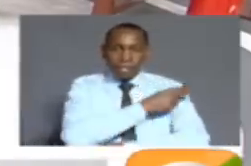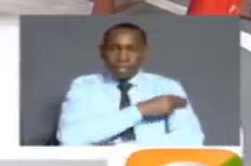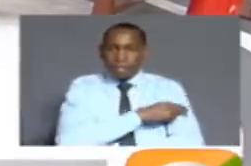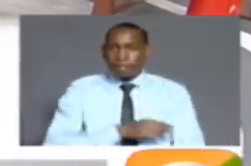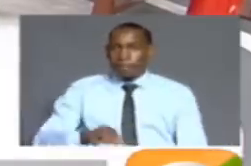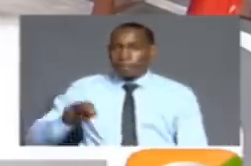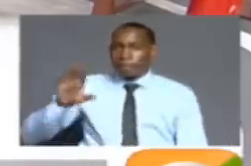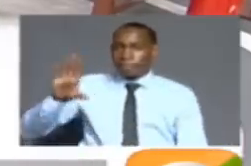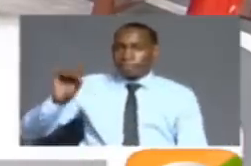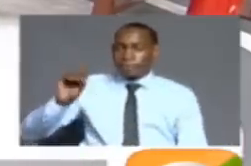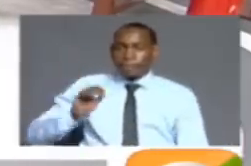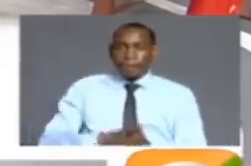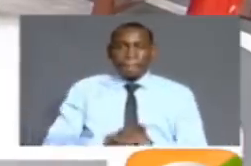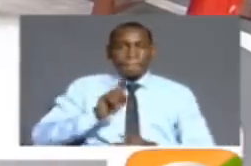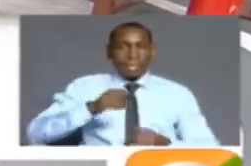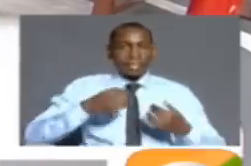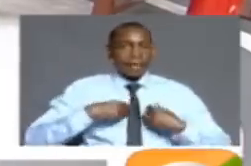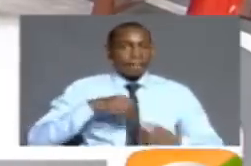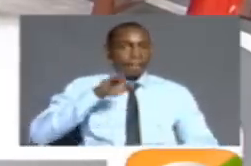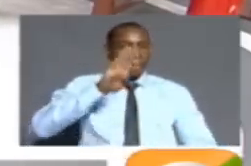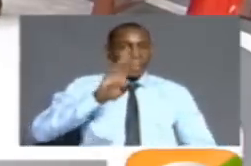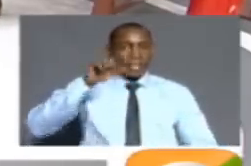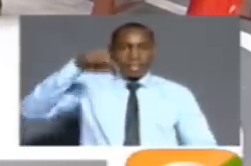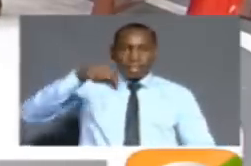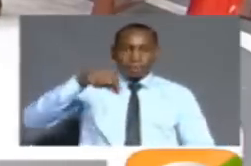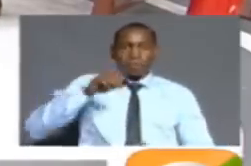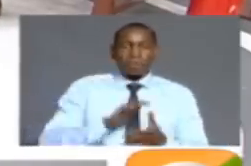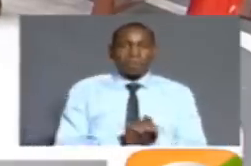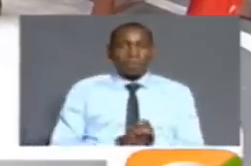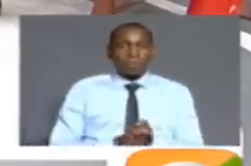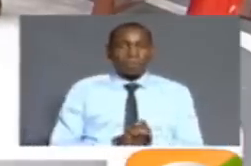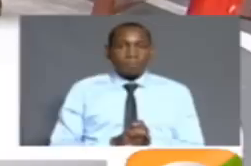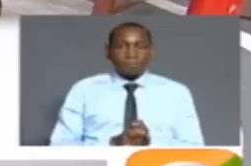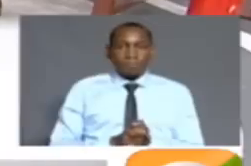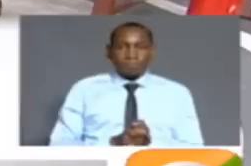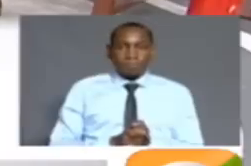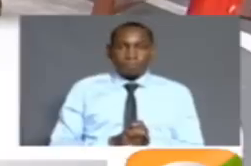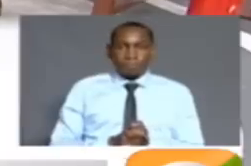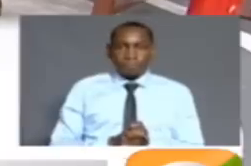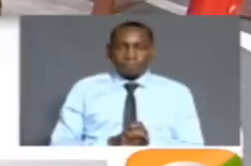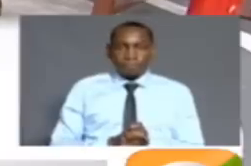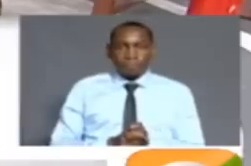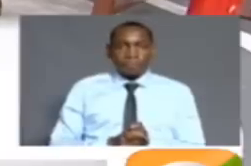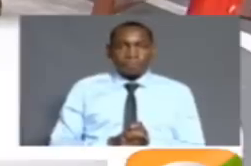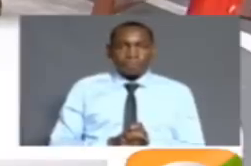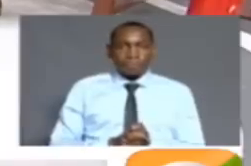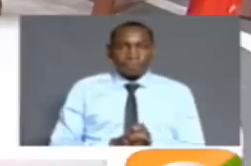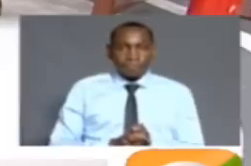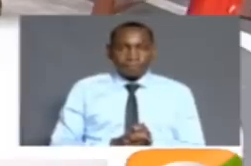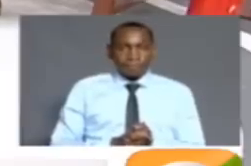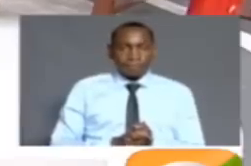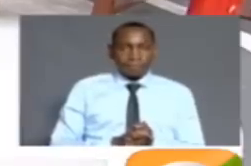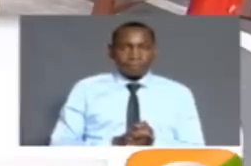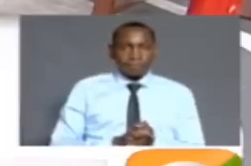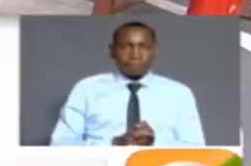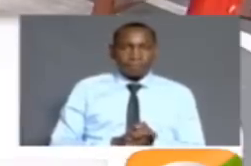are BQs. There has to be BQs to show what that 50 million will go towards. But bill of quantities. But, okay, but back